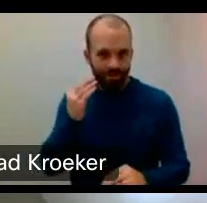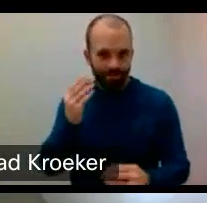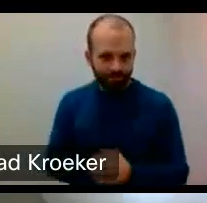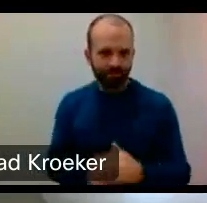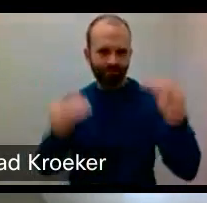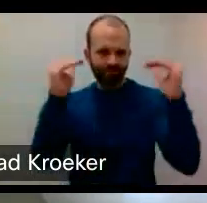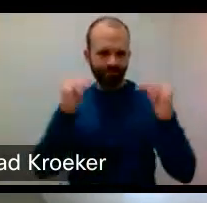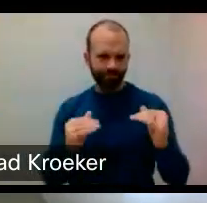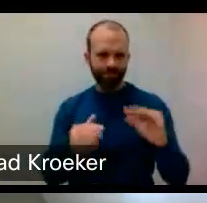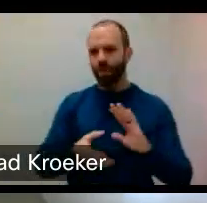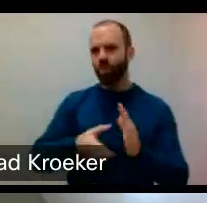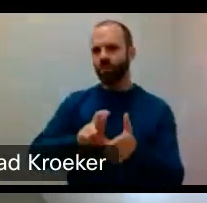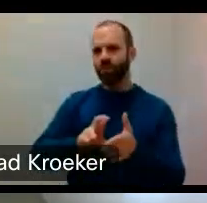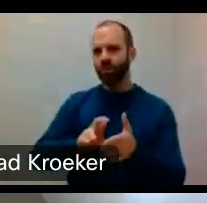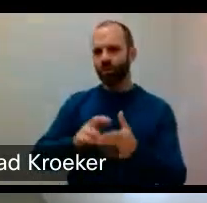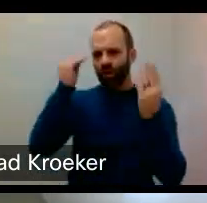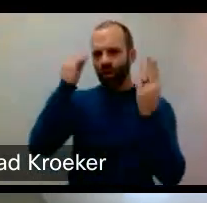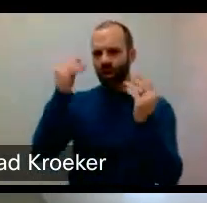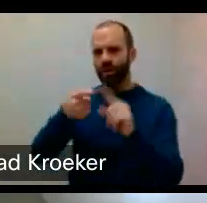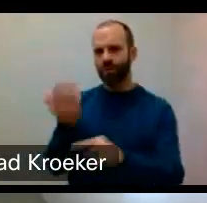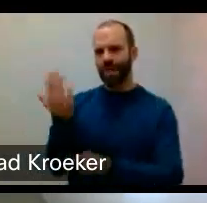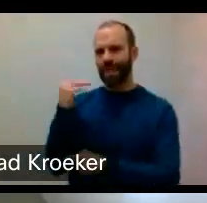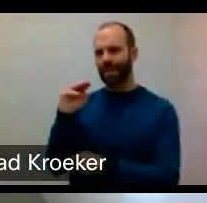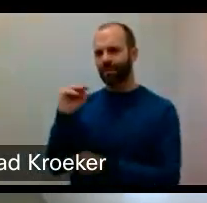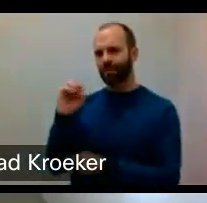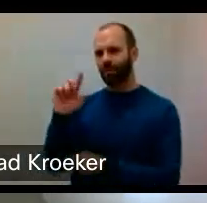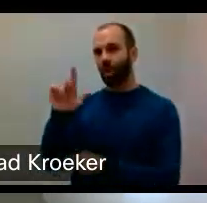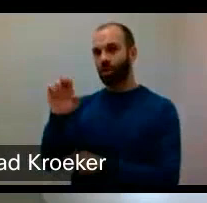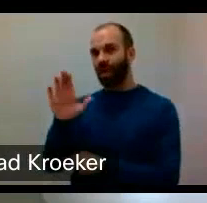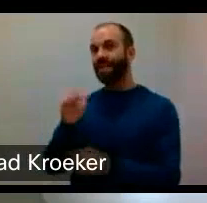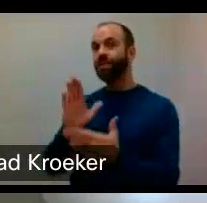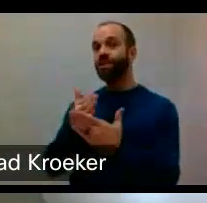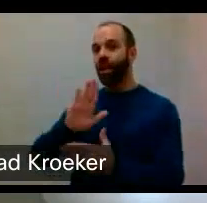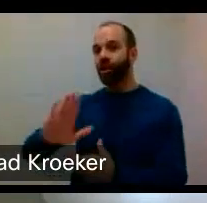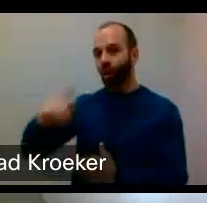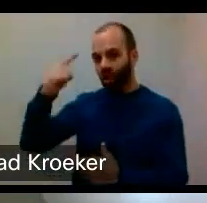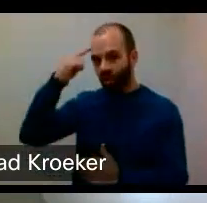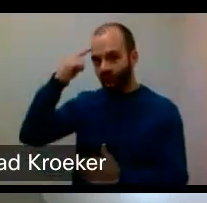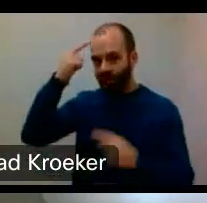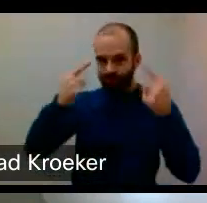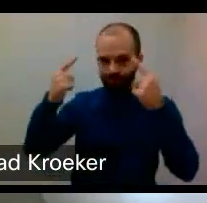Review the content from the last module and share your thoughts on the most important